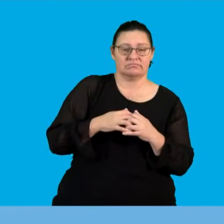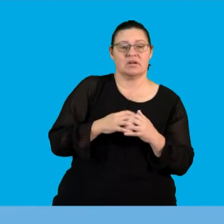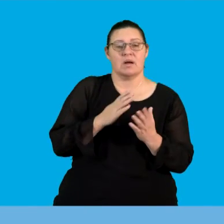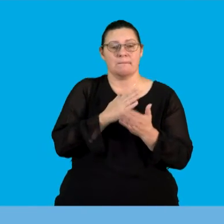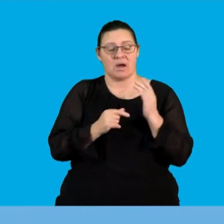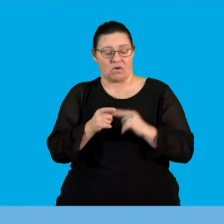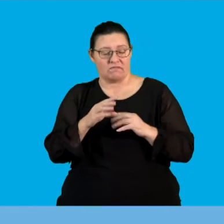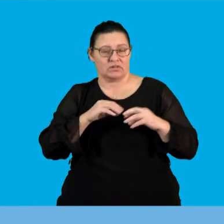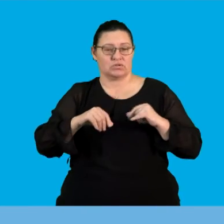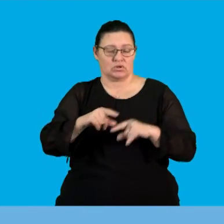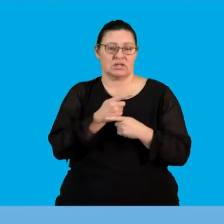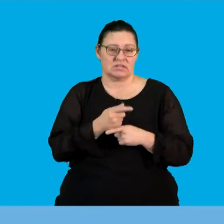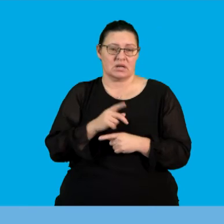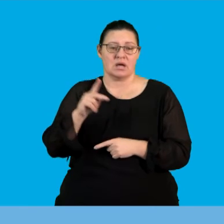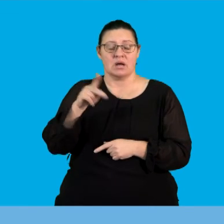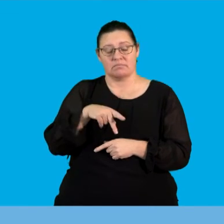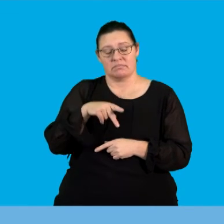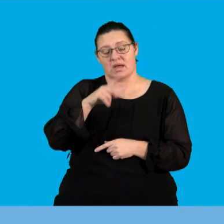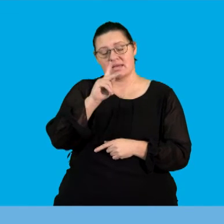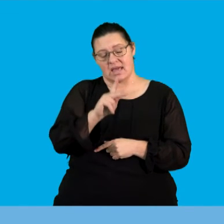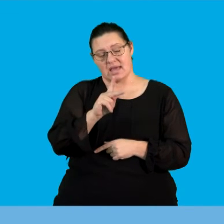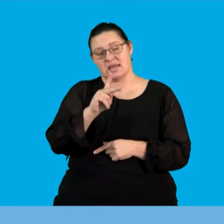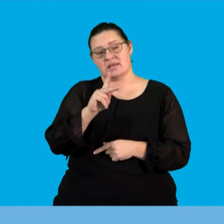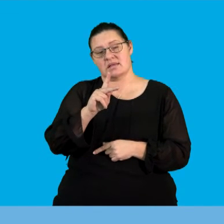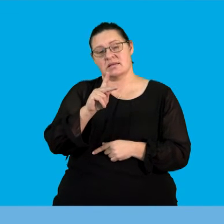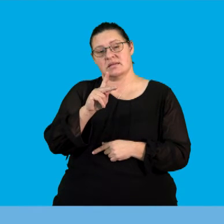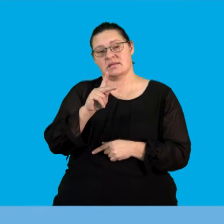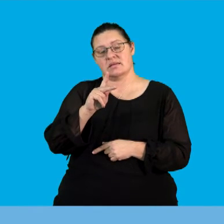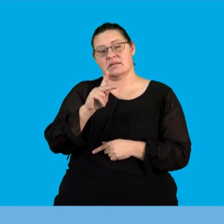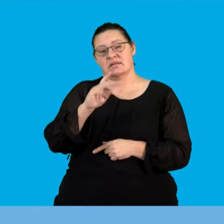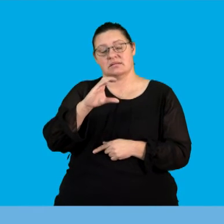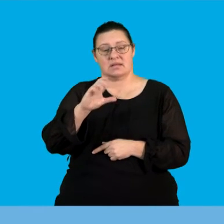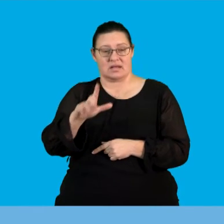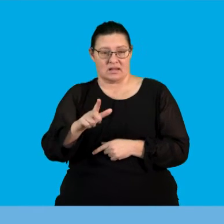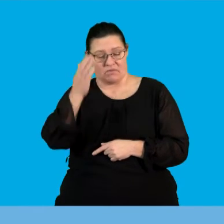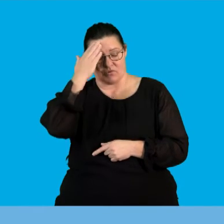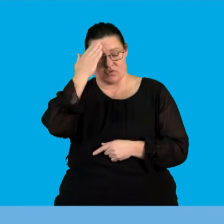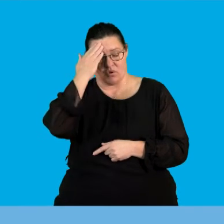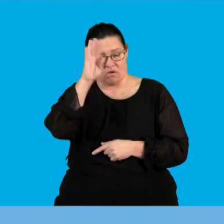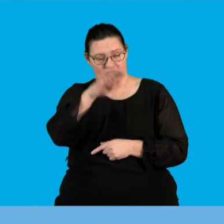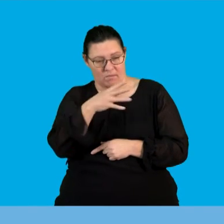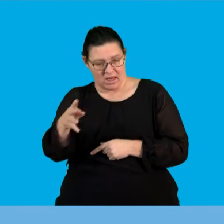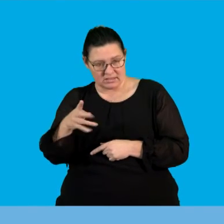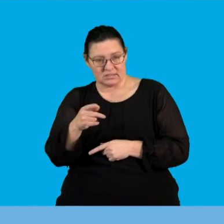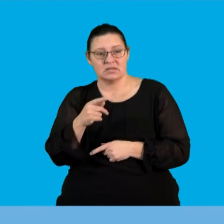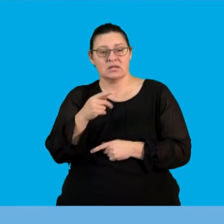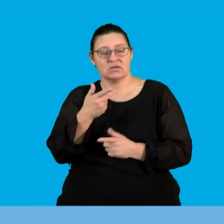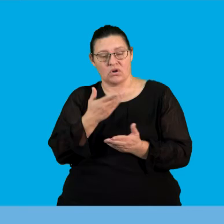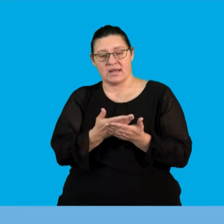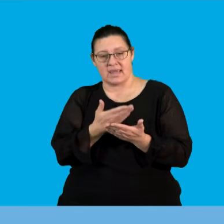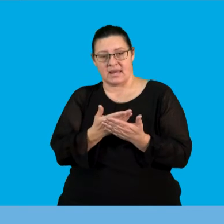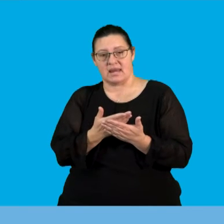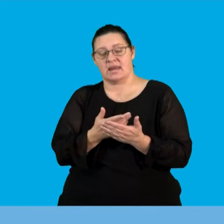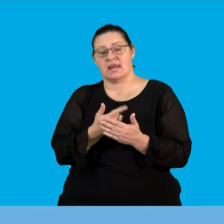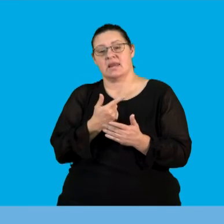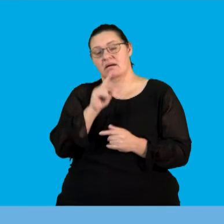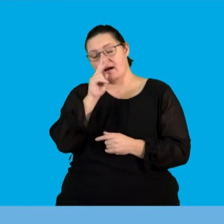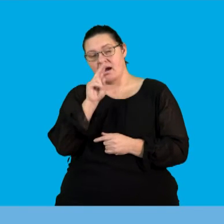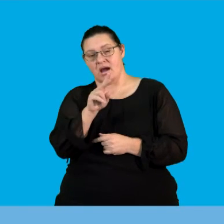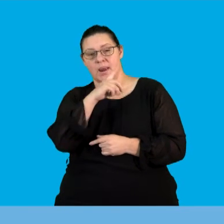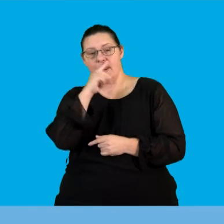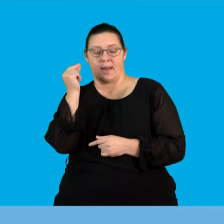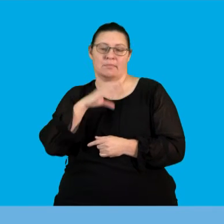of the salt, which is our potassium chloride. If you know the name of the formula of an acid and the carbonate, then we can be able